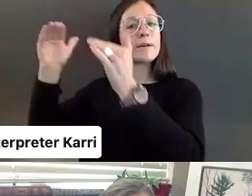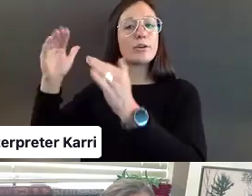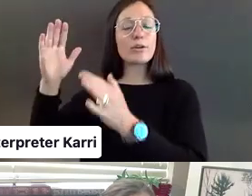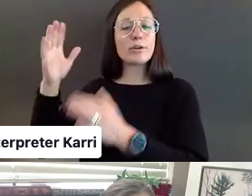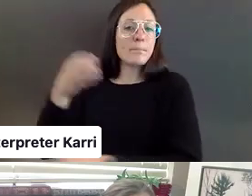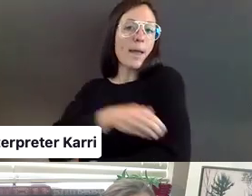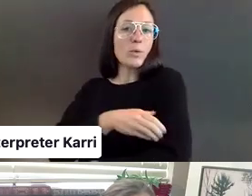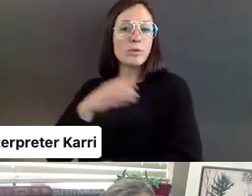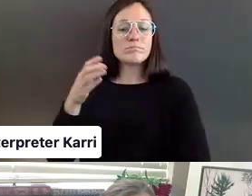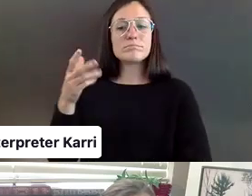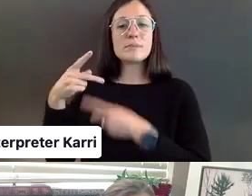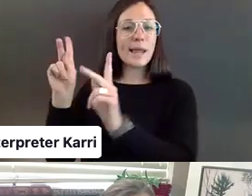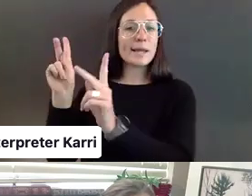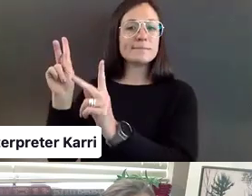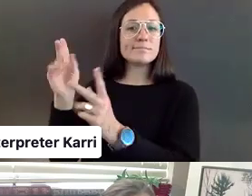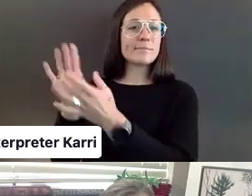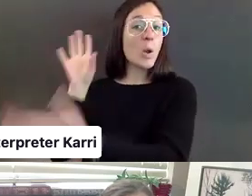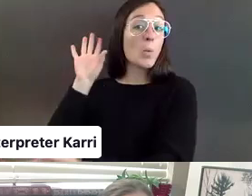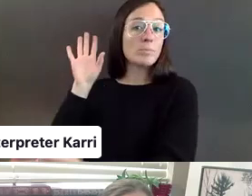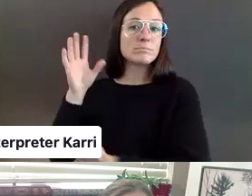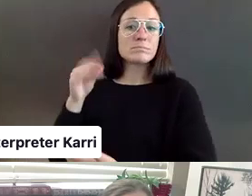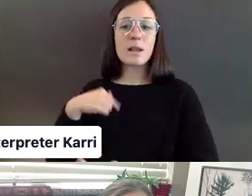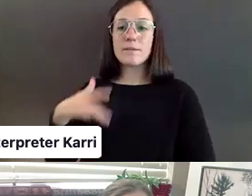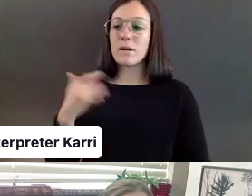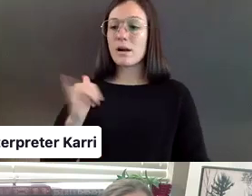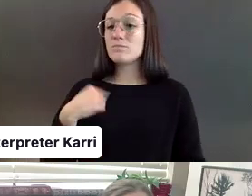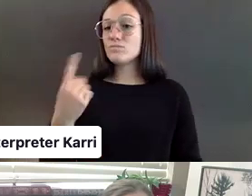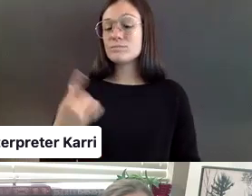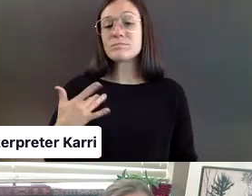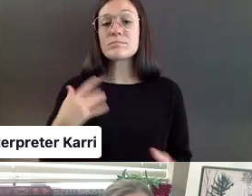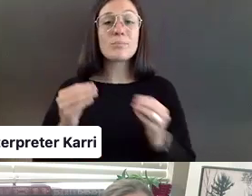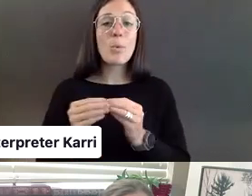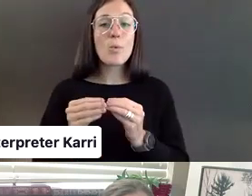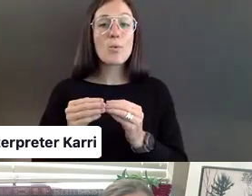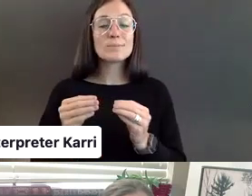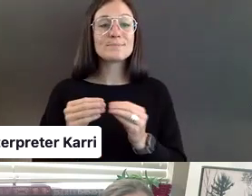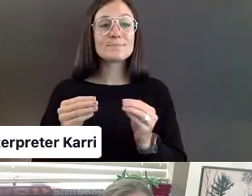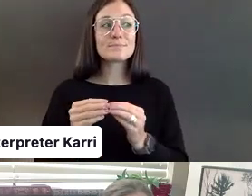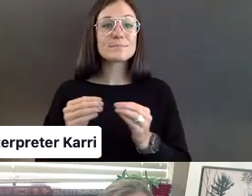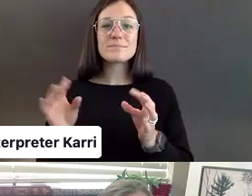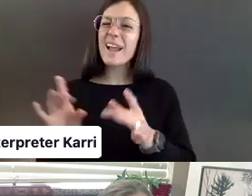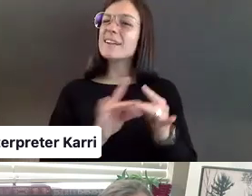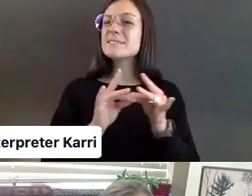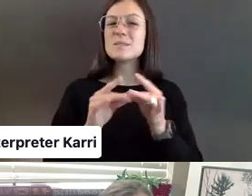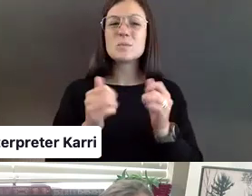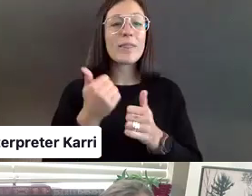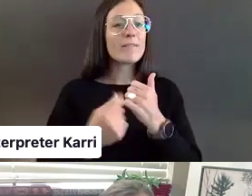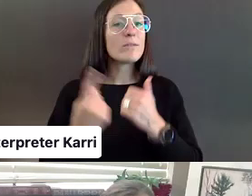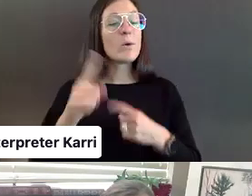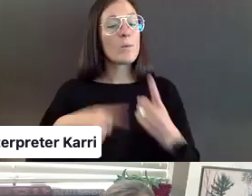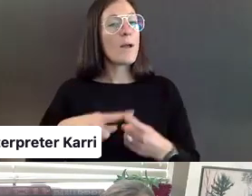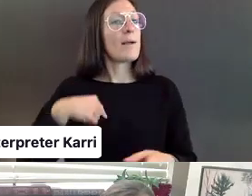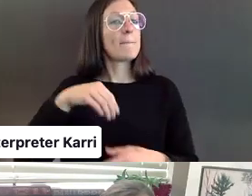that go. And I feel like I just feel more connected to everybody when I'm